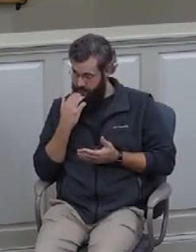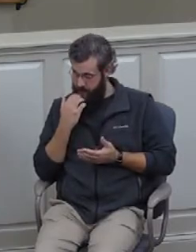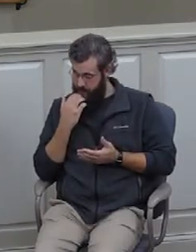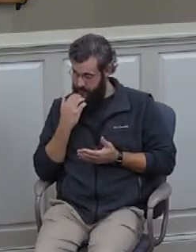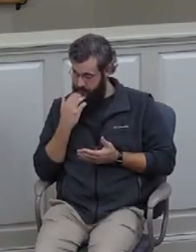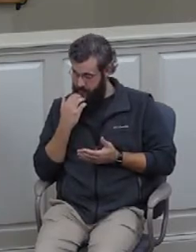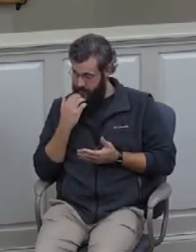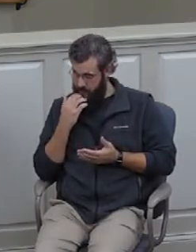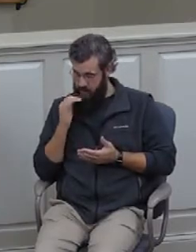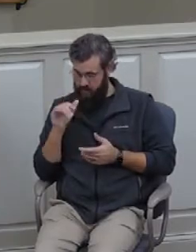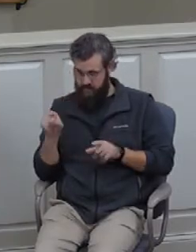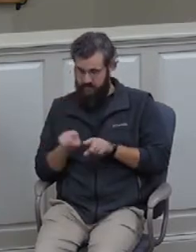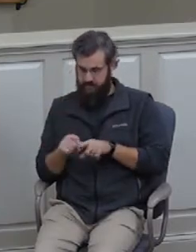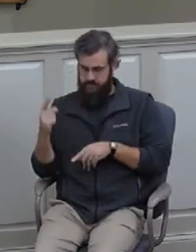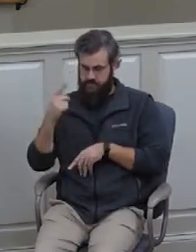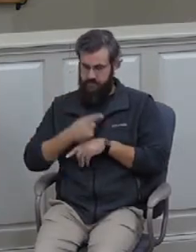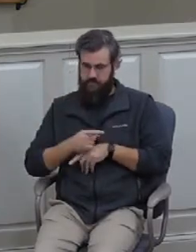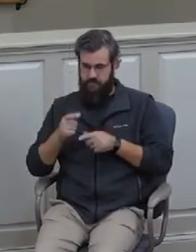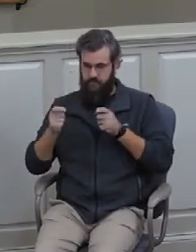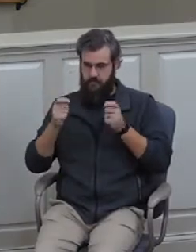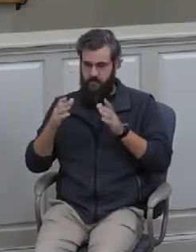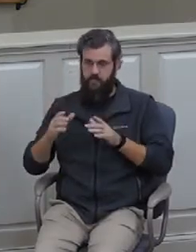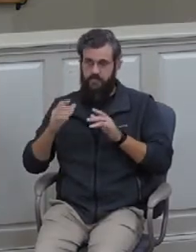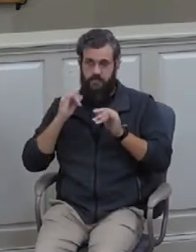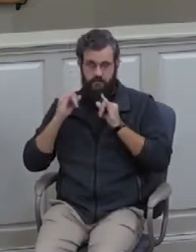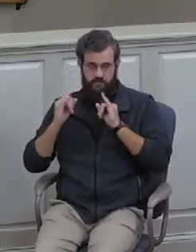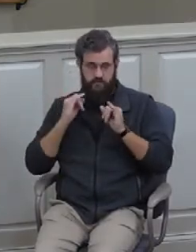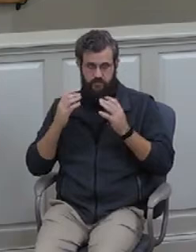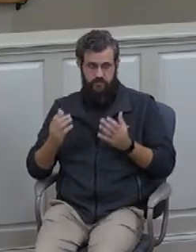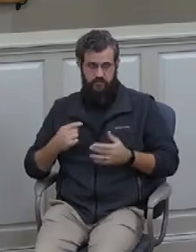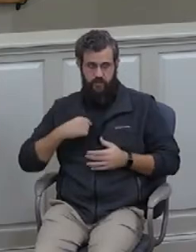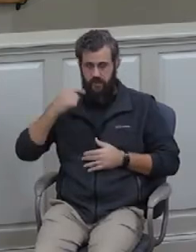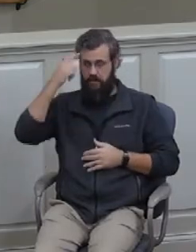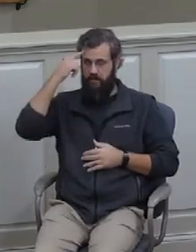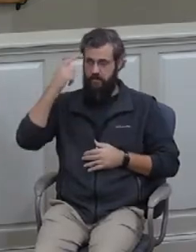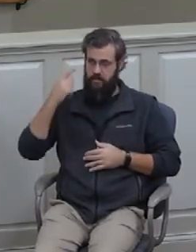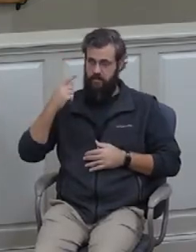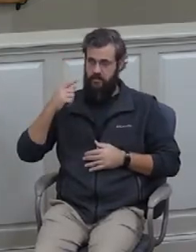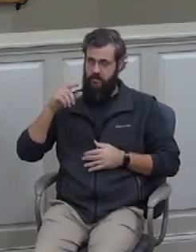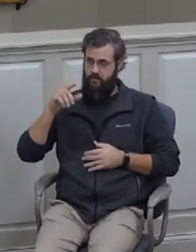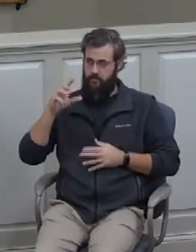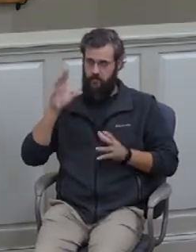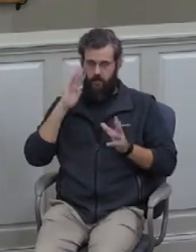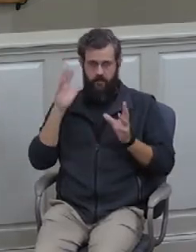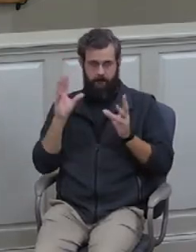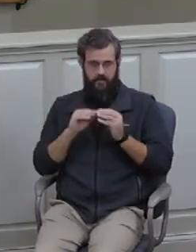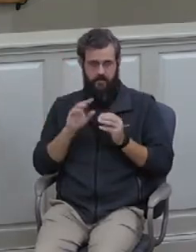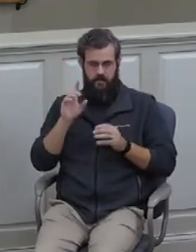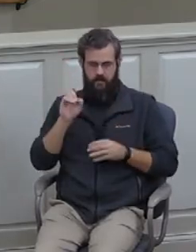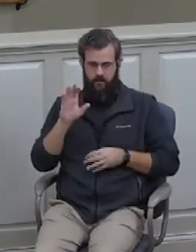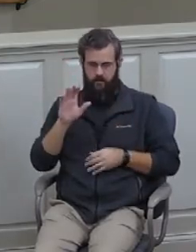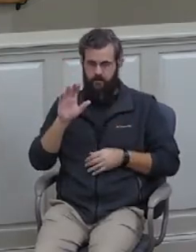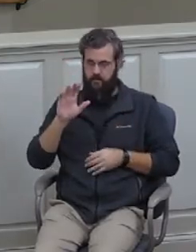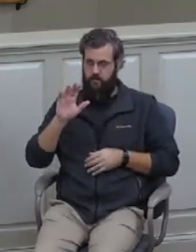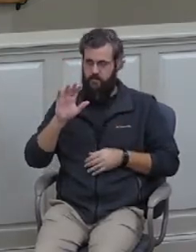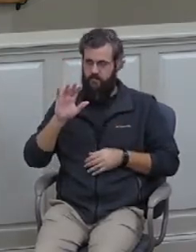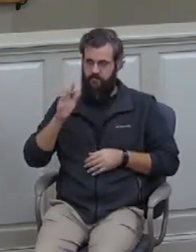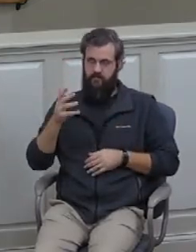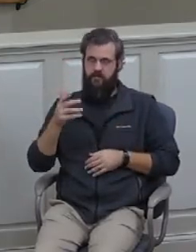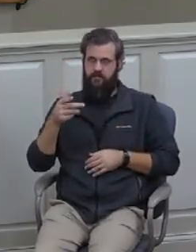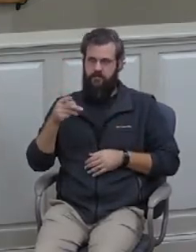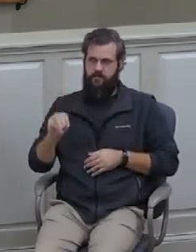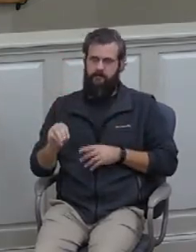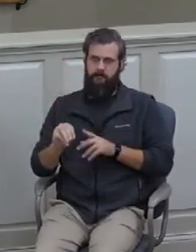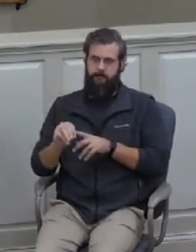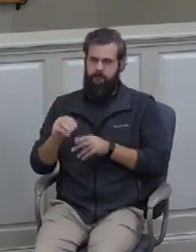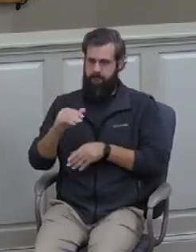city manager interviews, but that was just going to be, so I think it was going to be on the 5th of December at a PM, that part of that special call